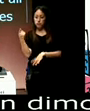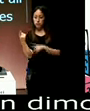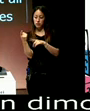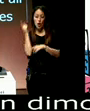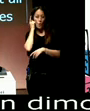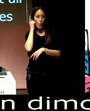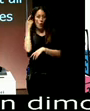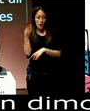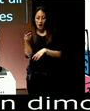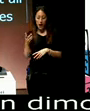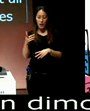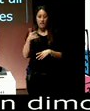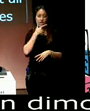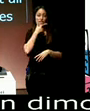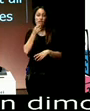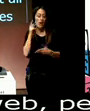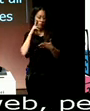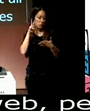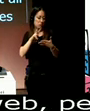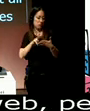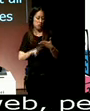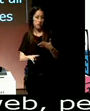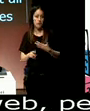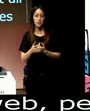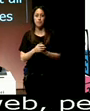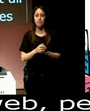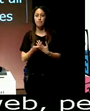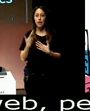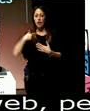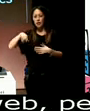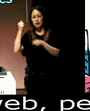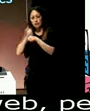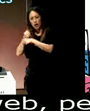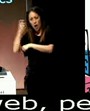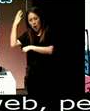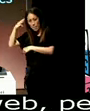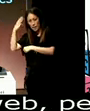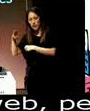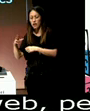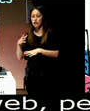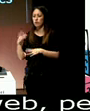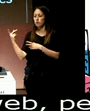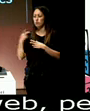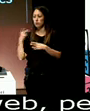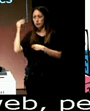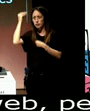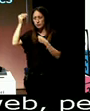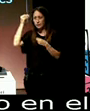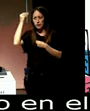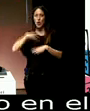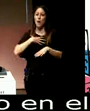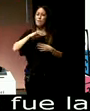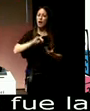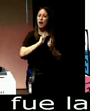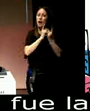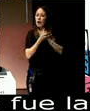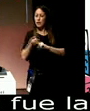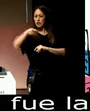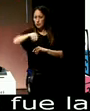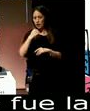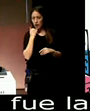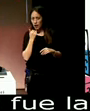could go into our smartphones. When working with them, we discovered that we could change